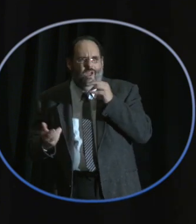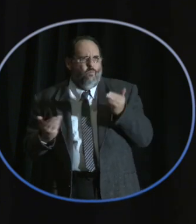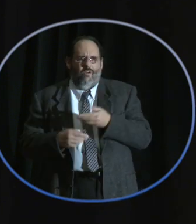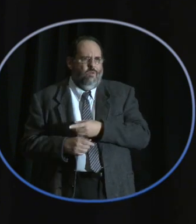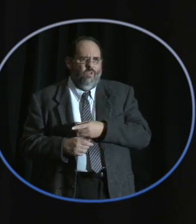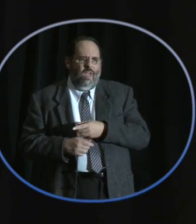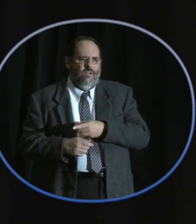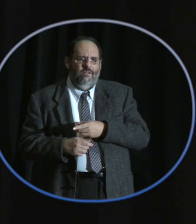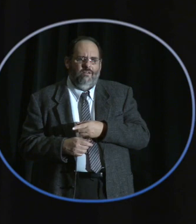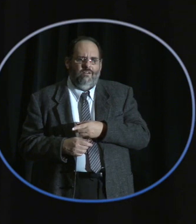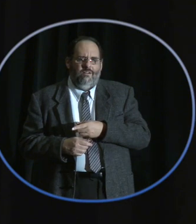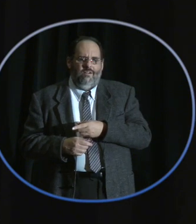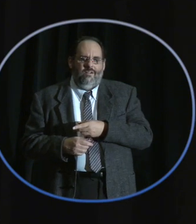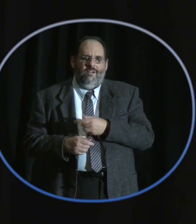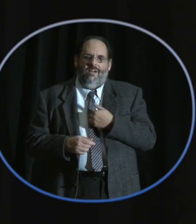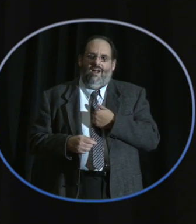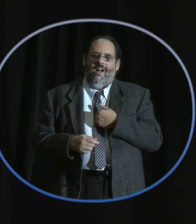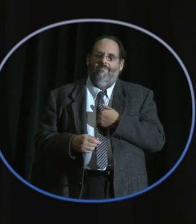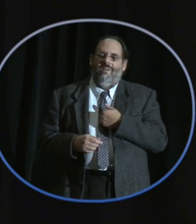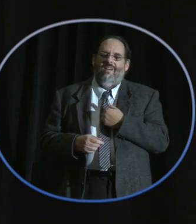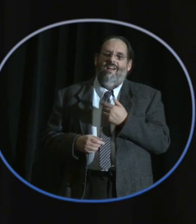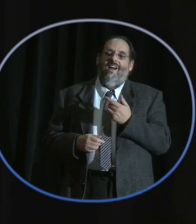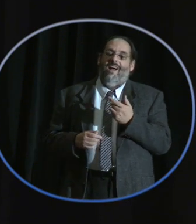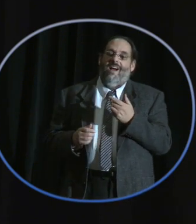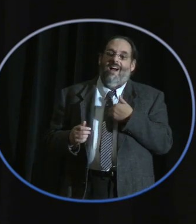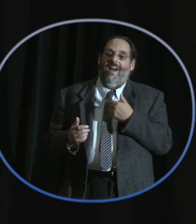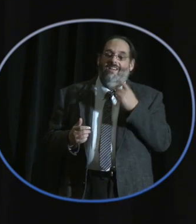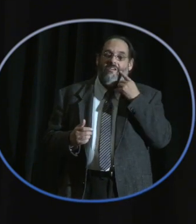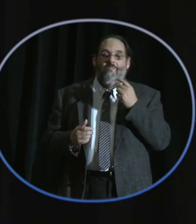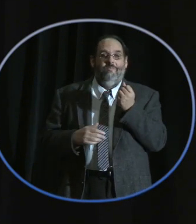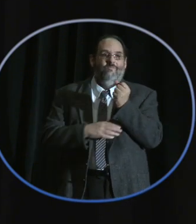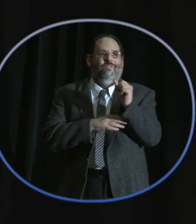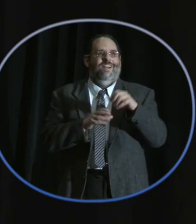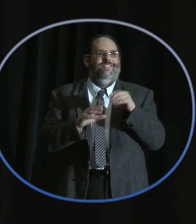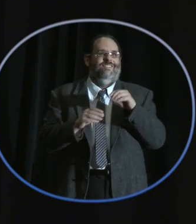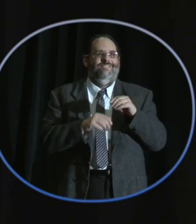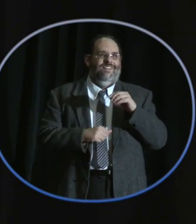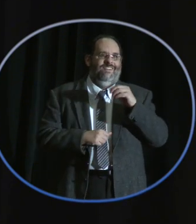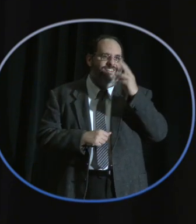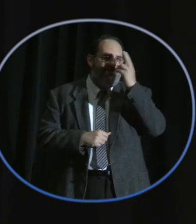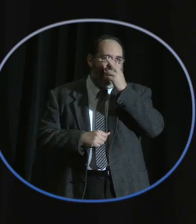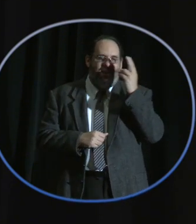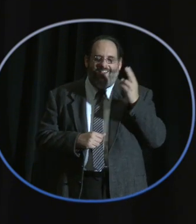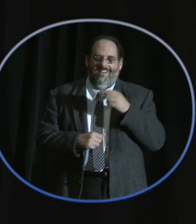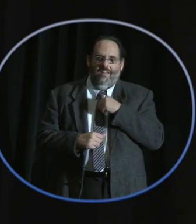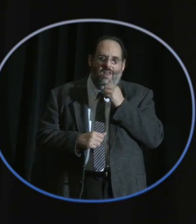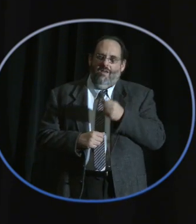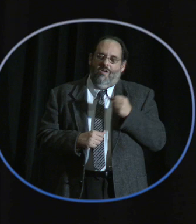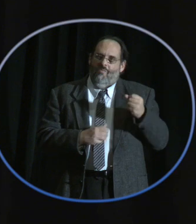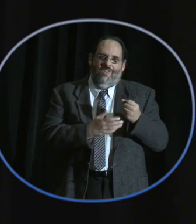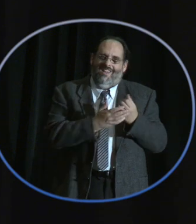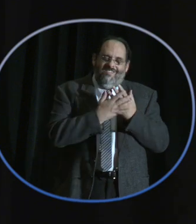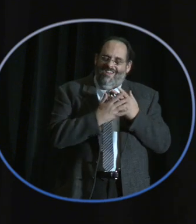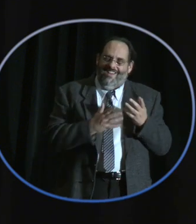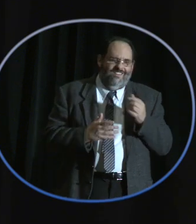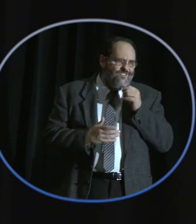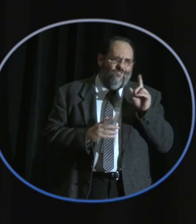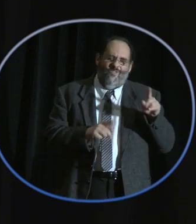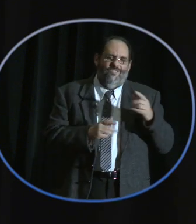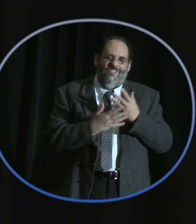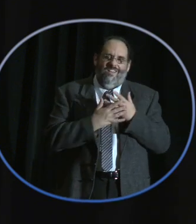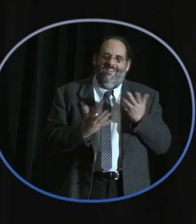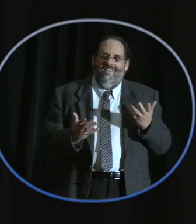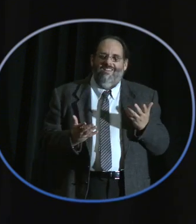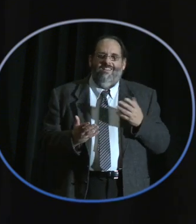you. I'm not in Rome, because his plan was actually to protest outside of the Vatican, and I said, I'm not going to jail, nobody, because those